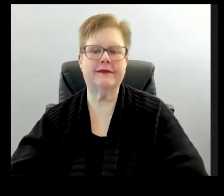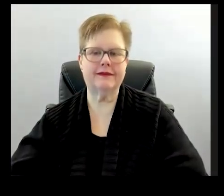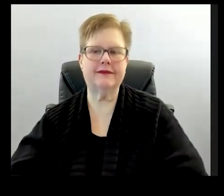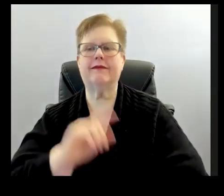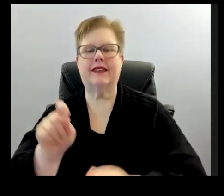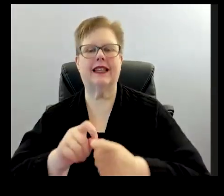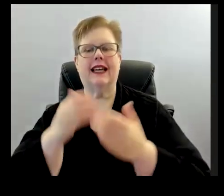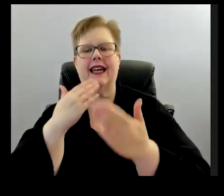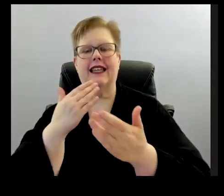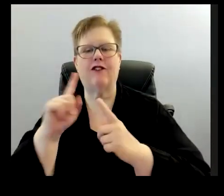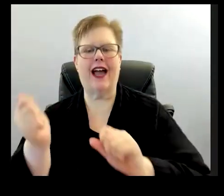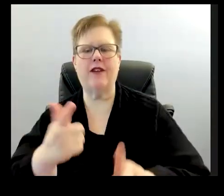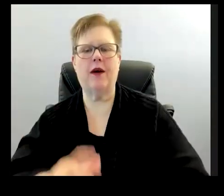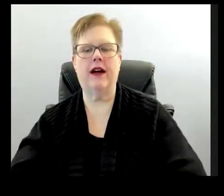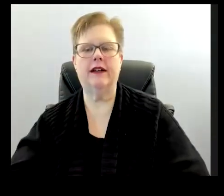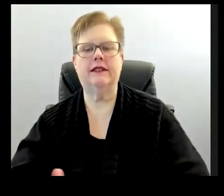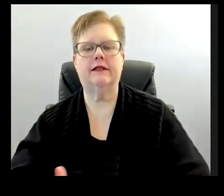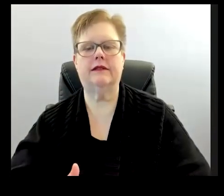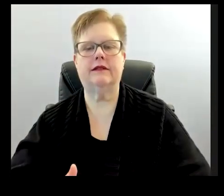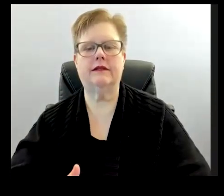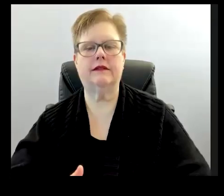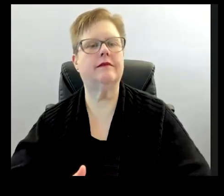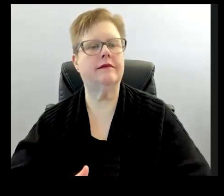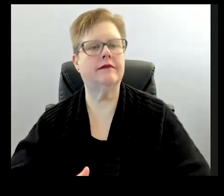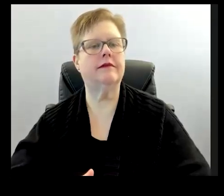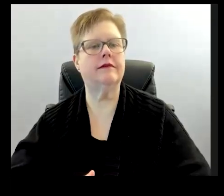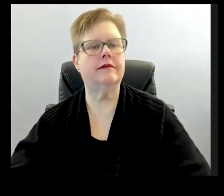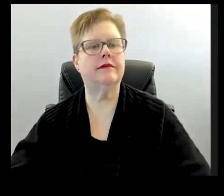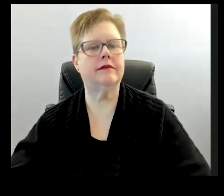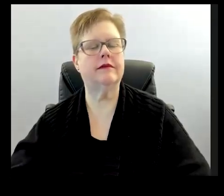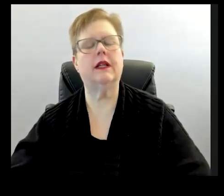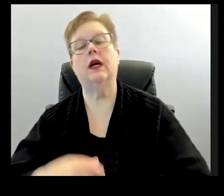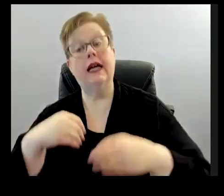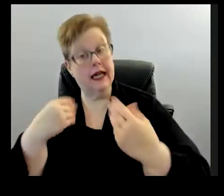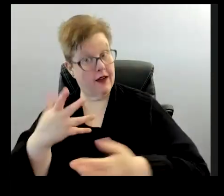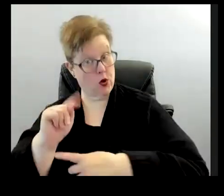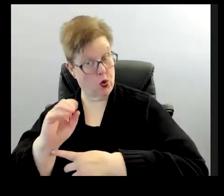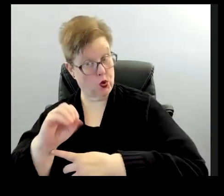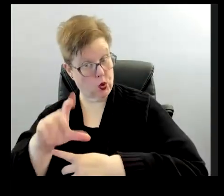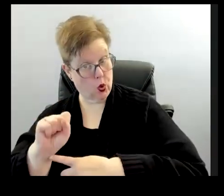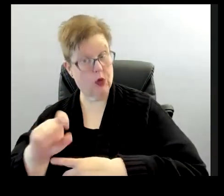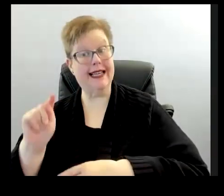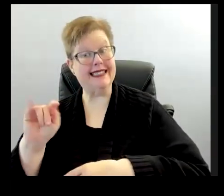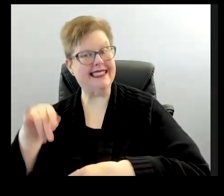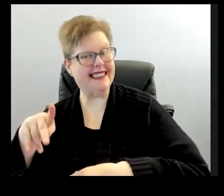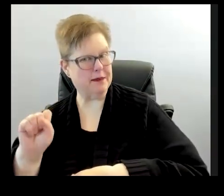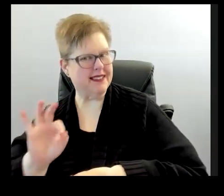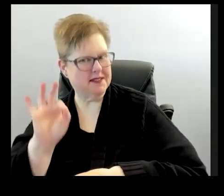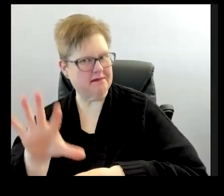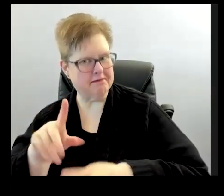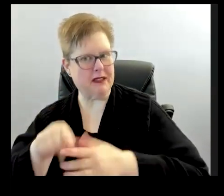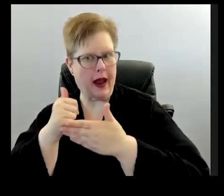exactly. Thank you, everyone. So I want to make sure that I give you some tools and some tips to